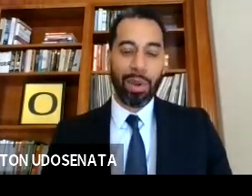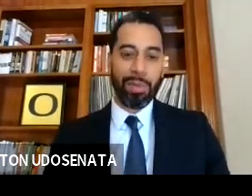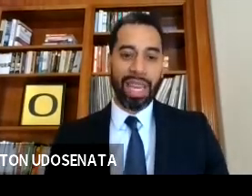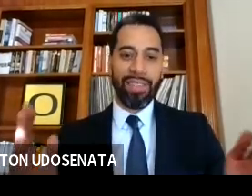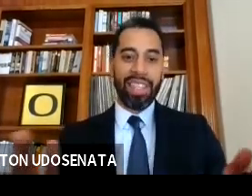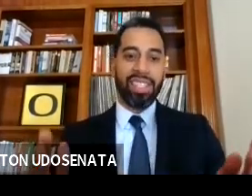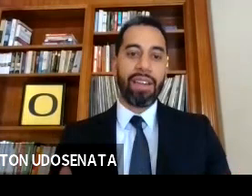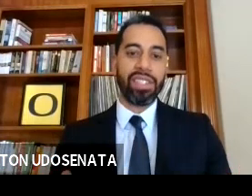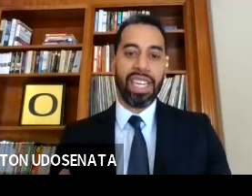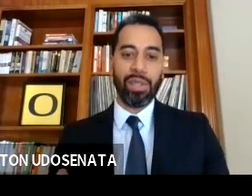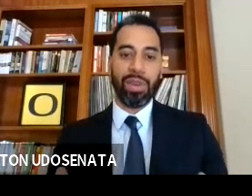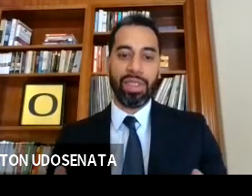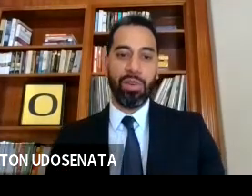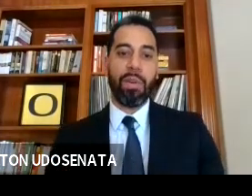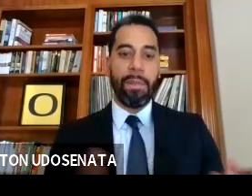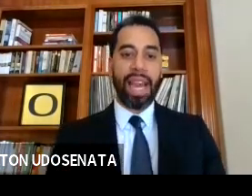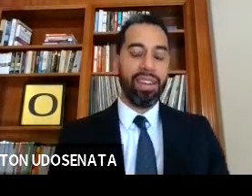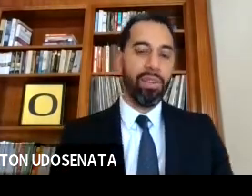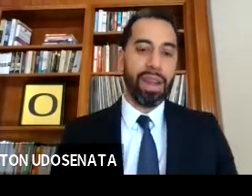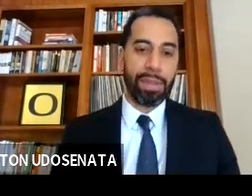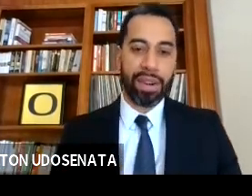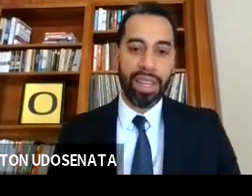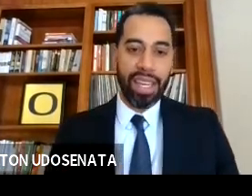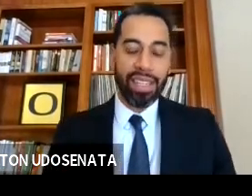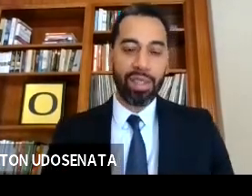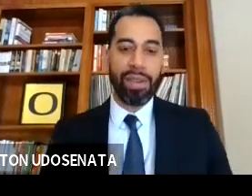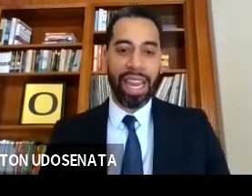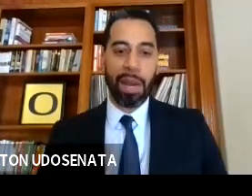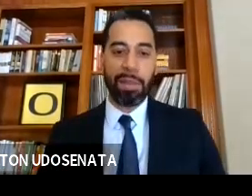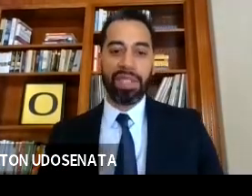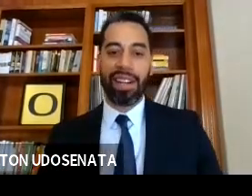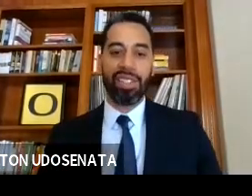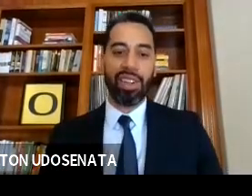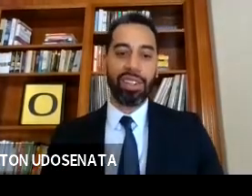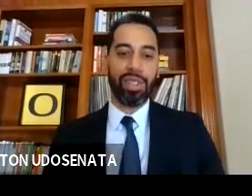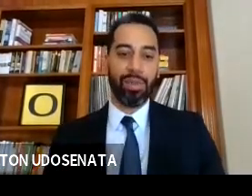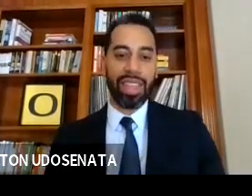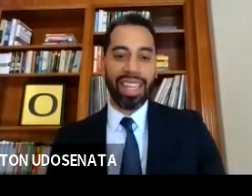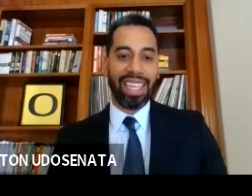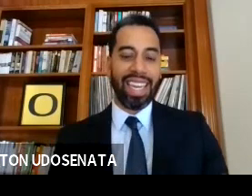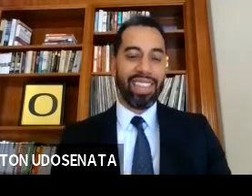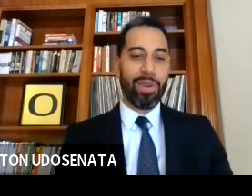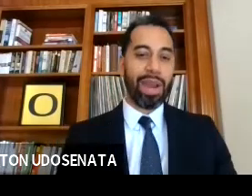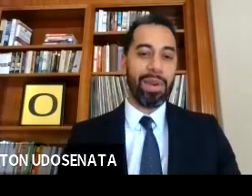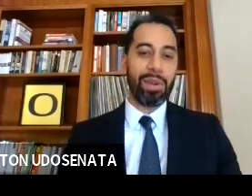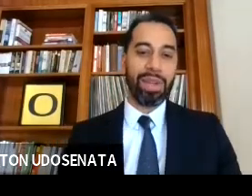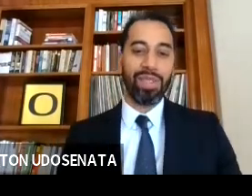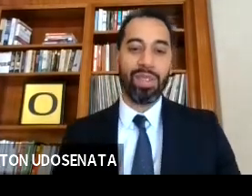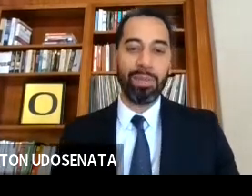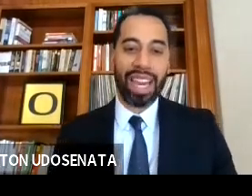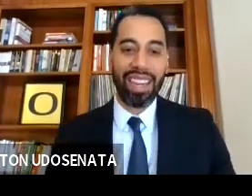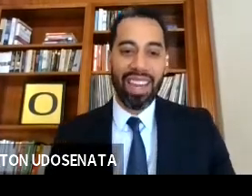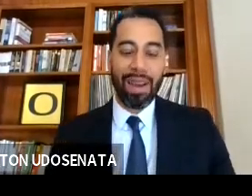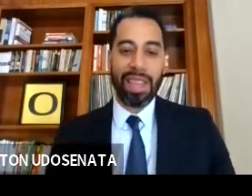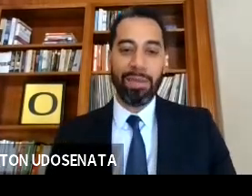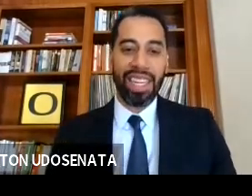we thought we would be having this conversation with you back in November. And so we've had a couple staggered starts. We thought again that we might be able to bring